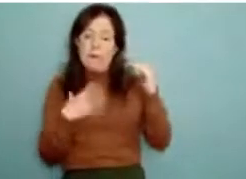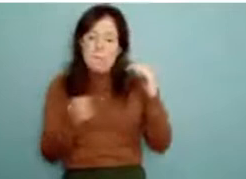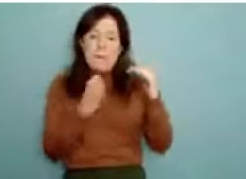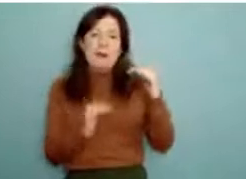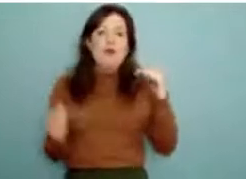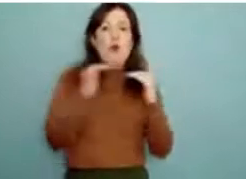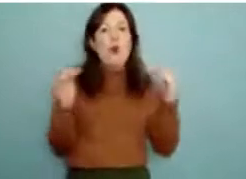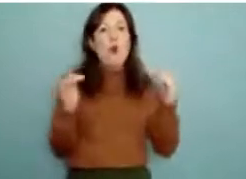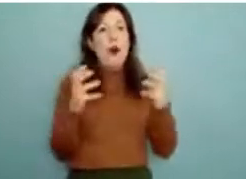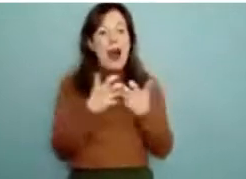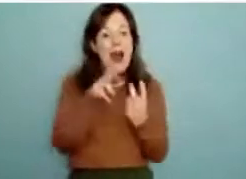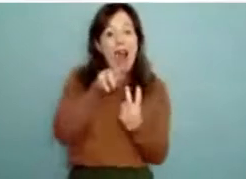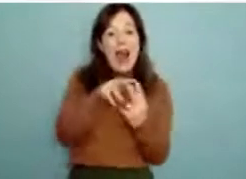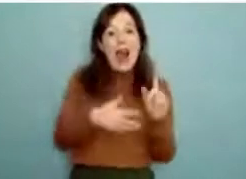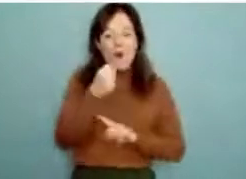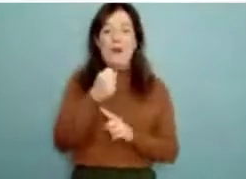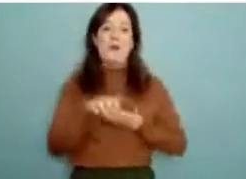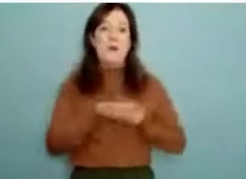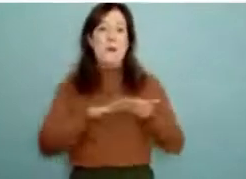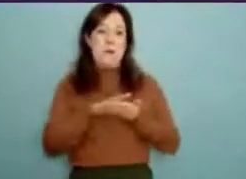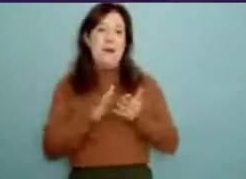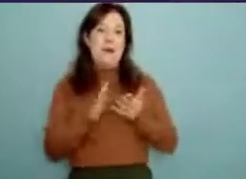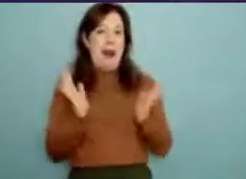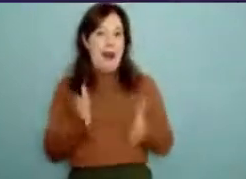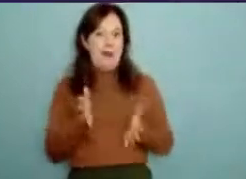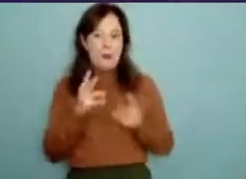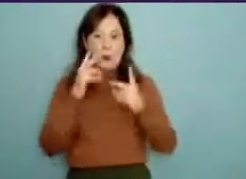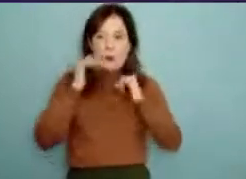Here is a short film about our vision.